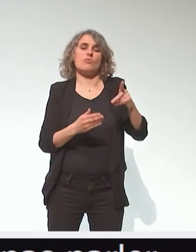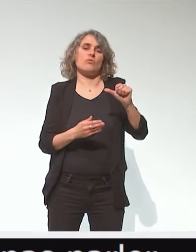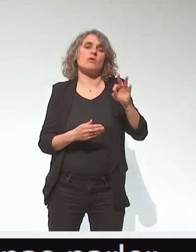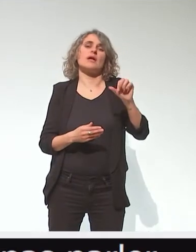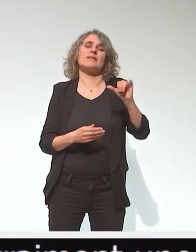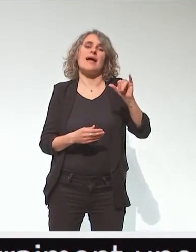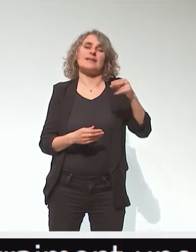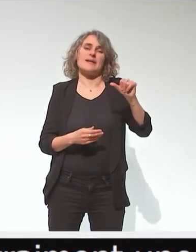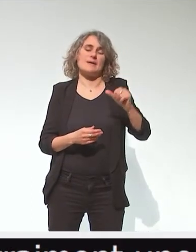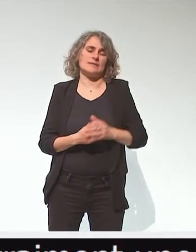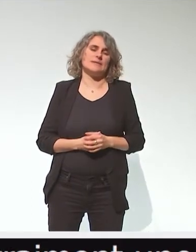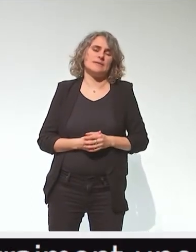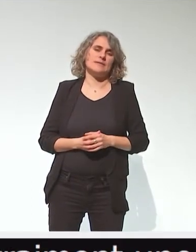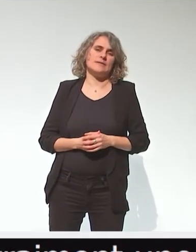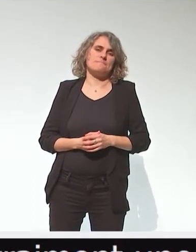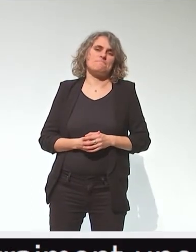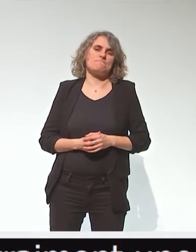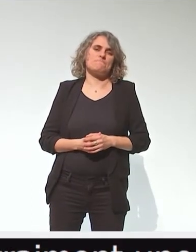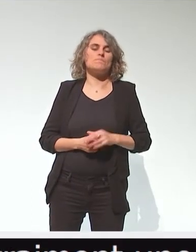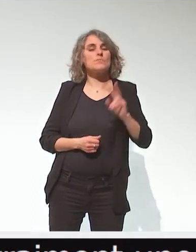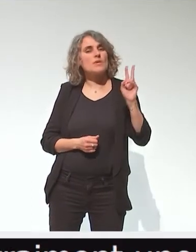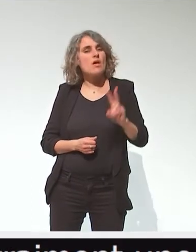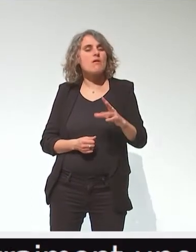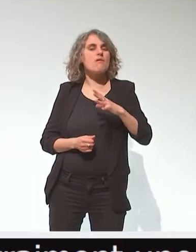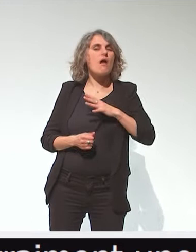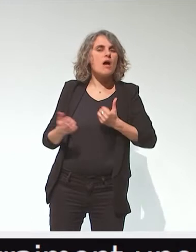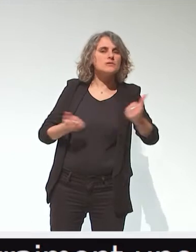with specialized caseworkers in that field.